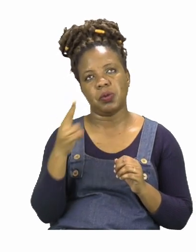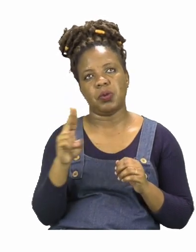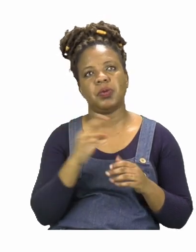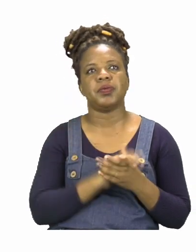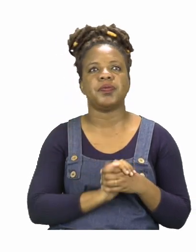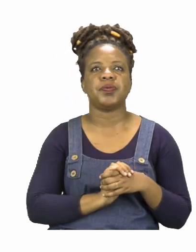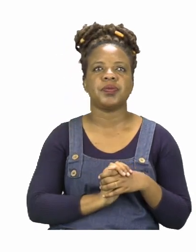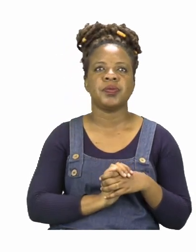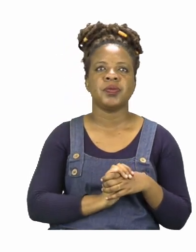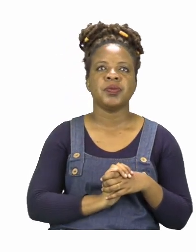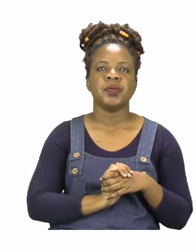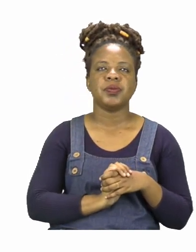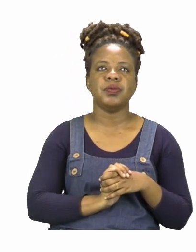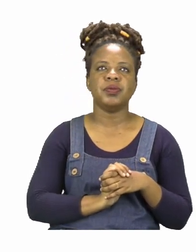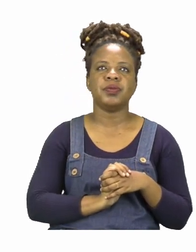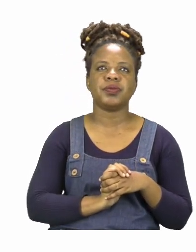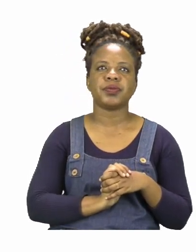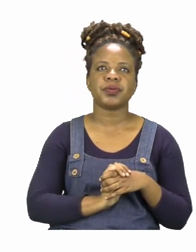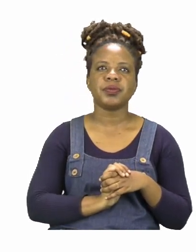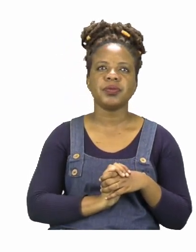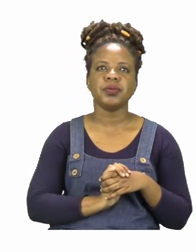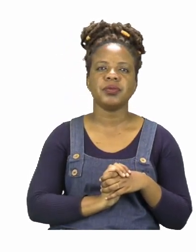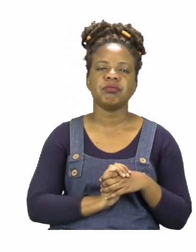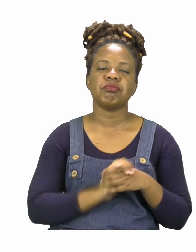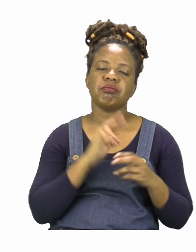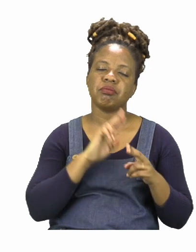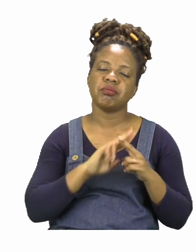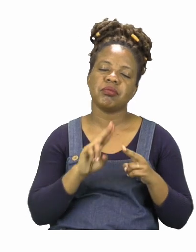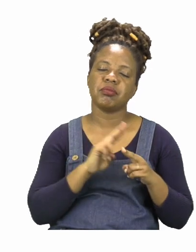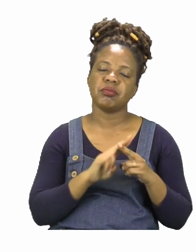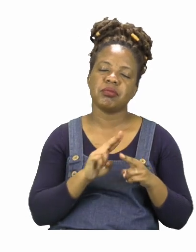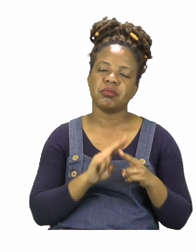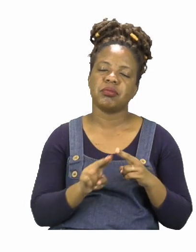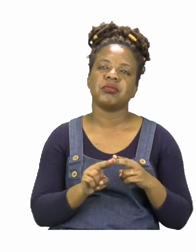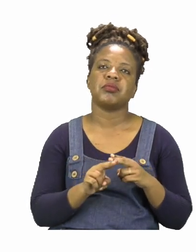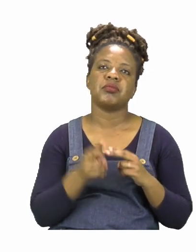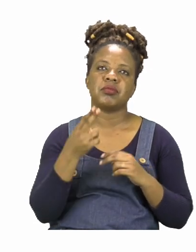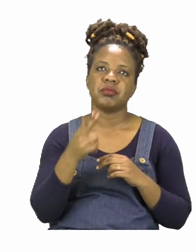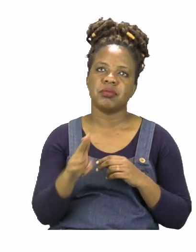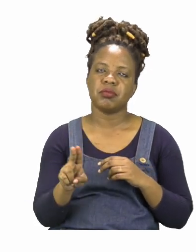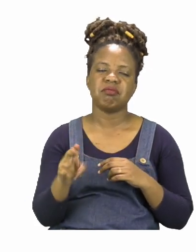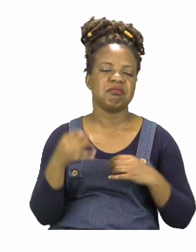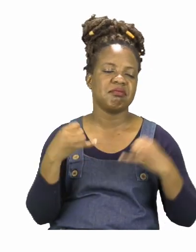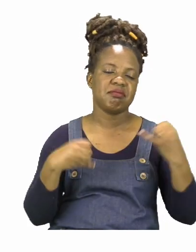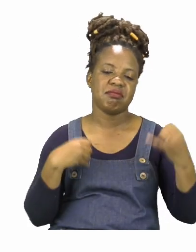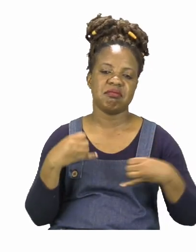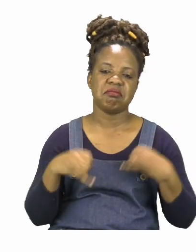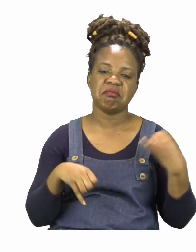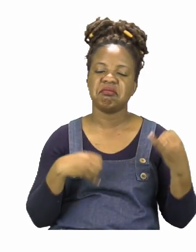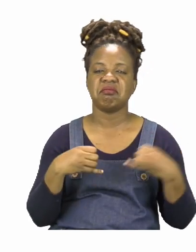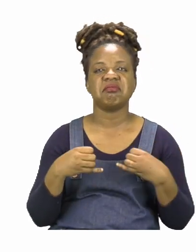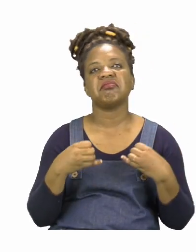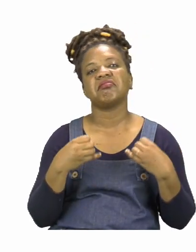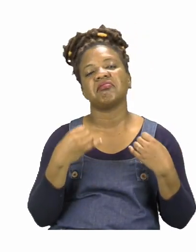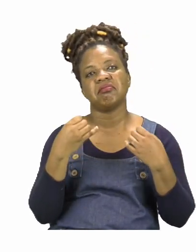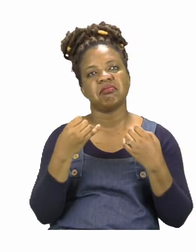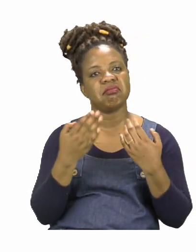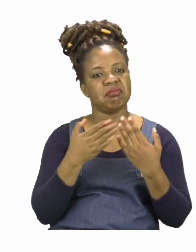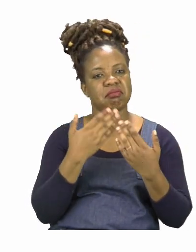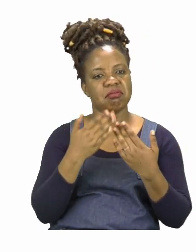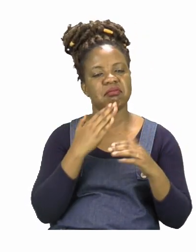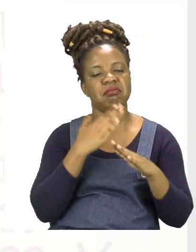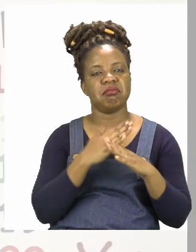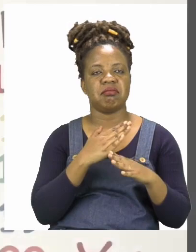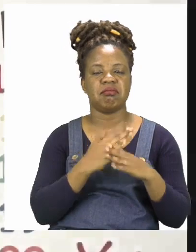that your answers are correct. Take your time, grade 3s. This one is very fun to do and very simple. And I will see